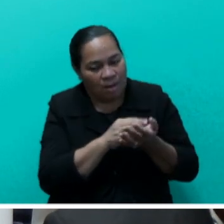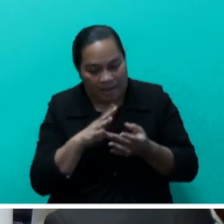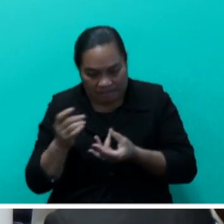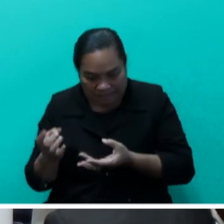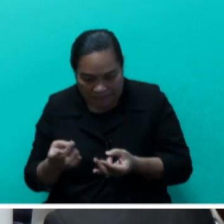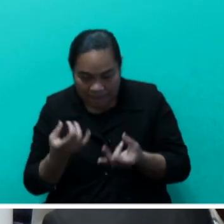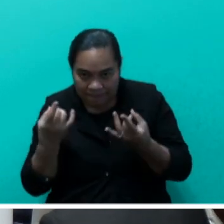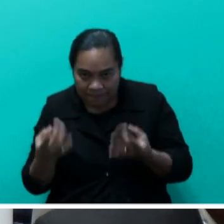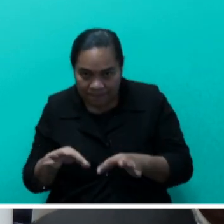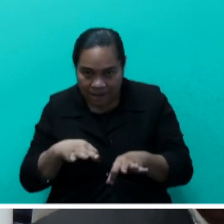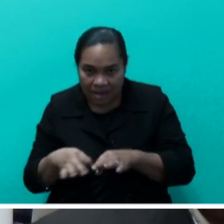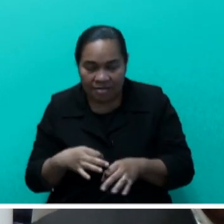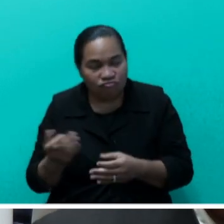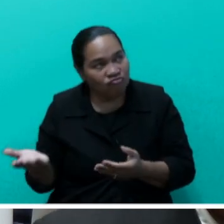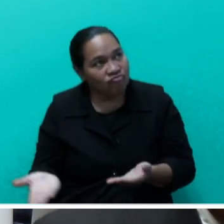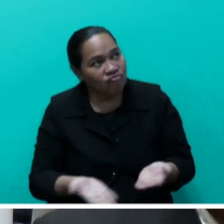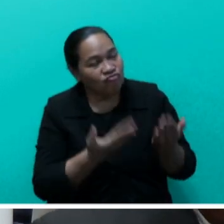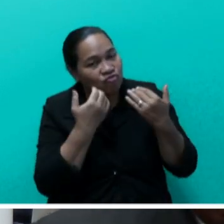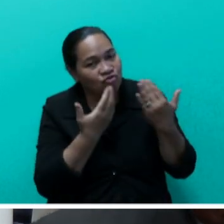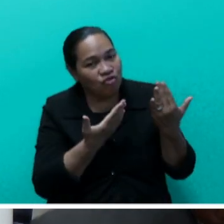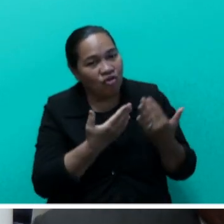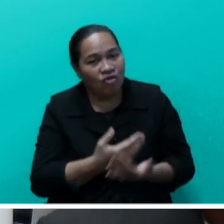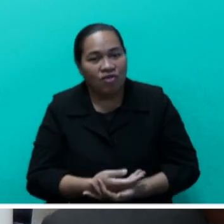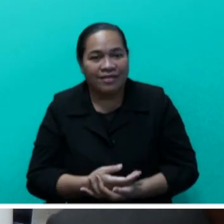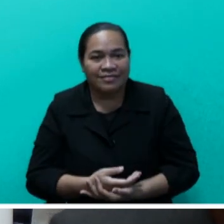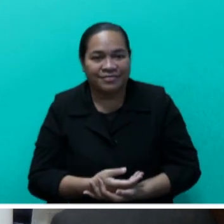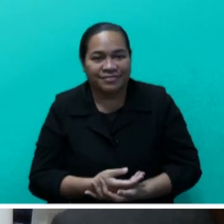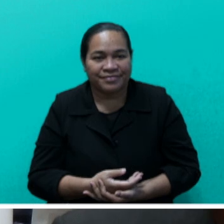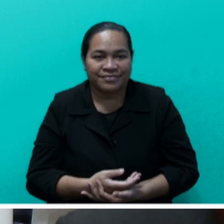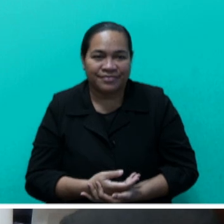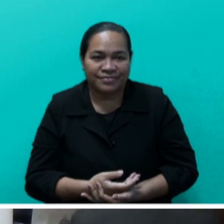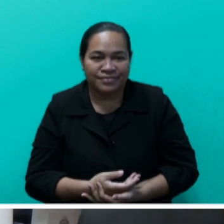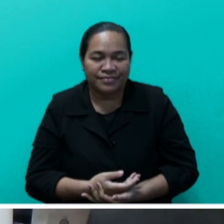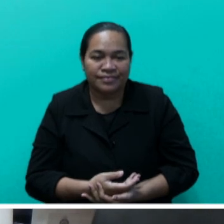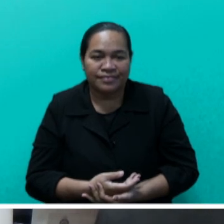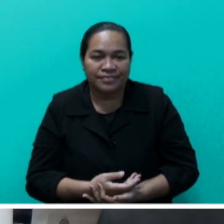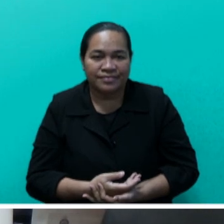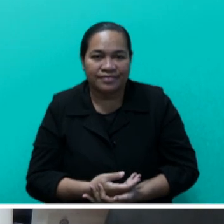That is in essence where we're at in terms of